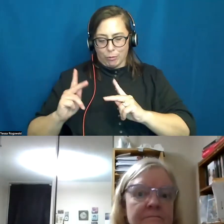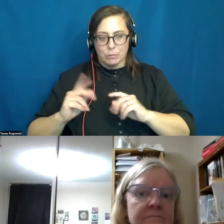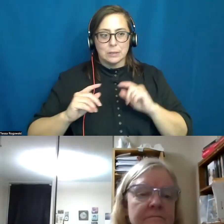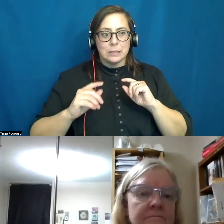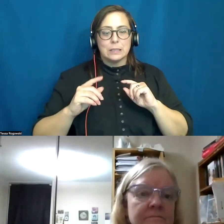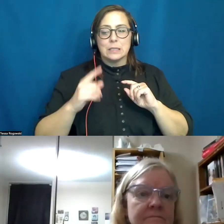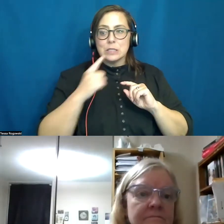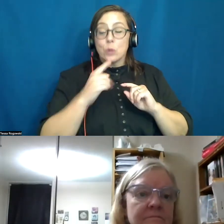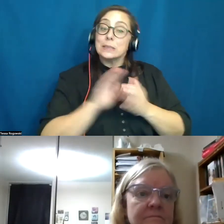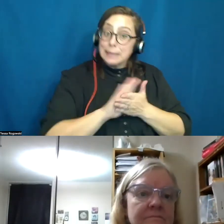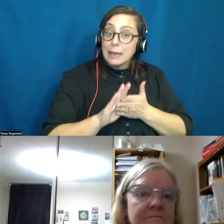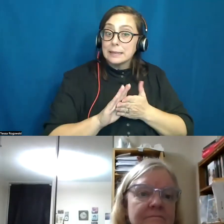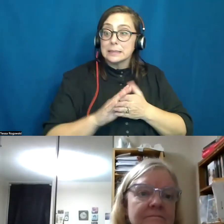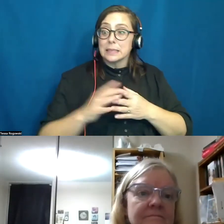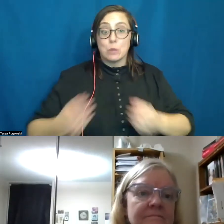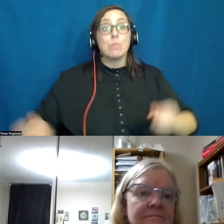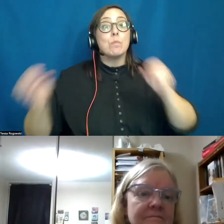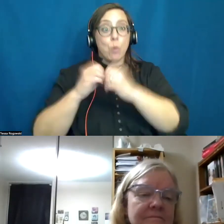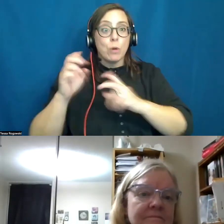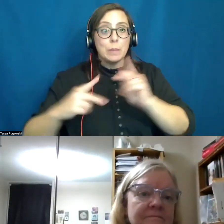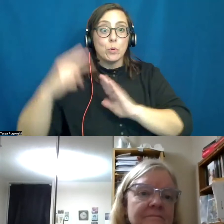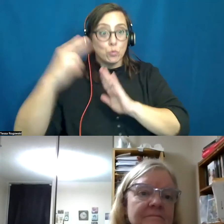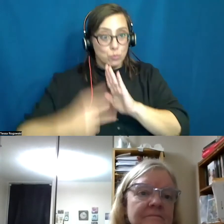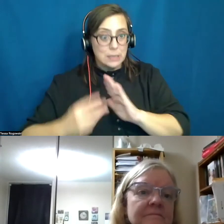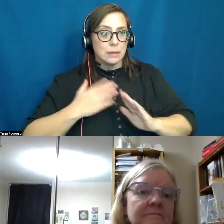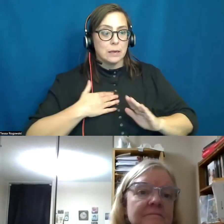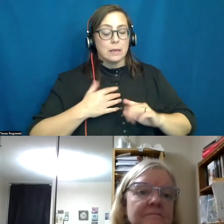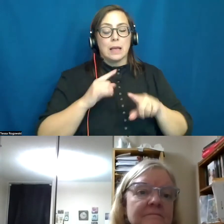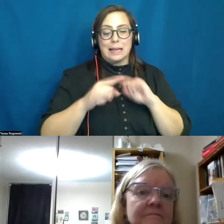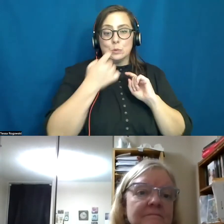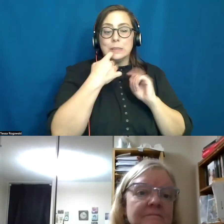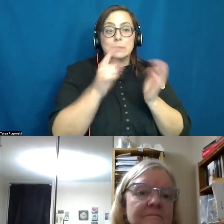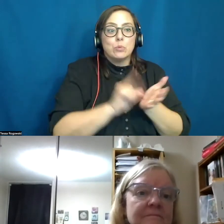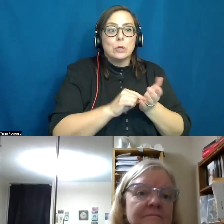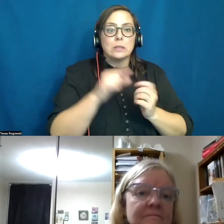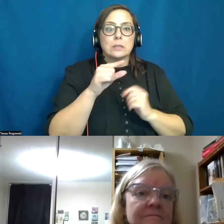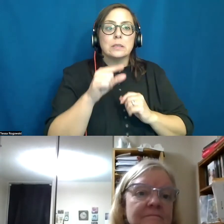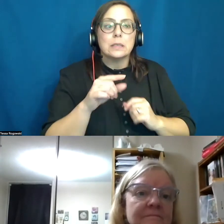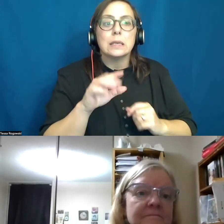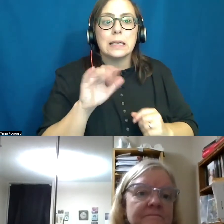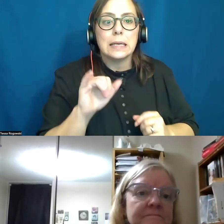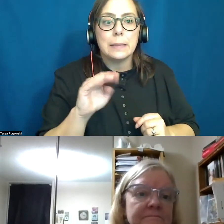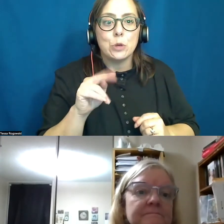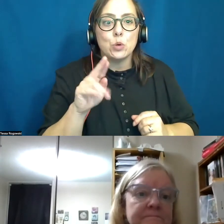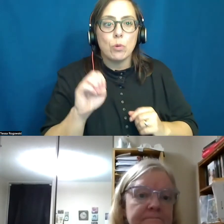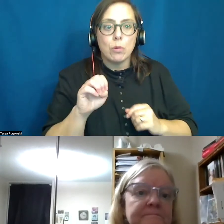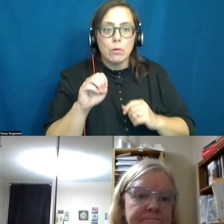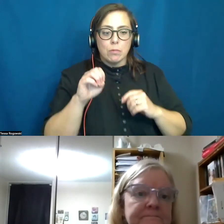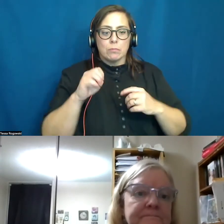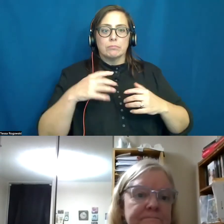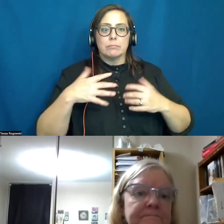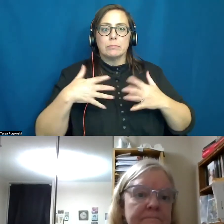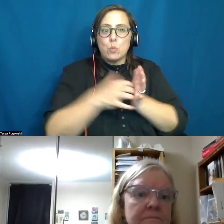more people. And I think more recently, I've written Globe and Mail about being immunocompromised in the pandemic. I think maybe it's a better